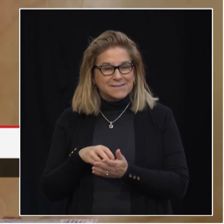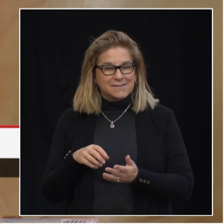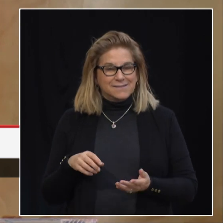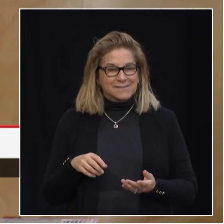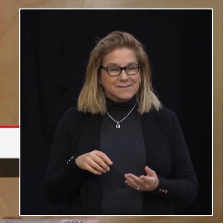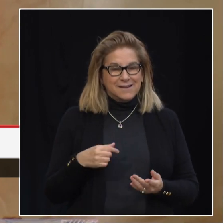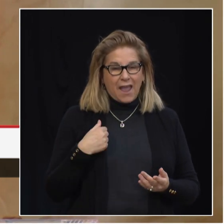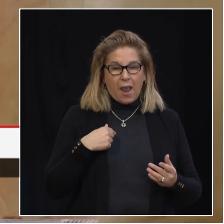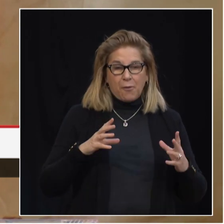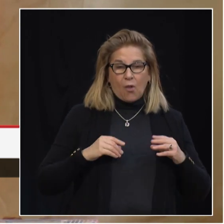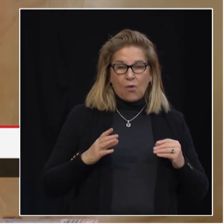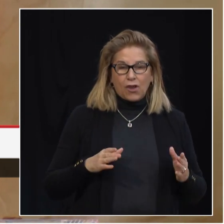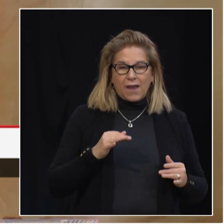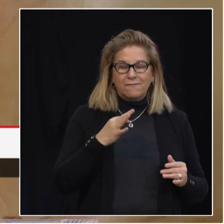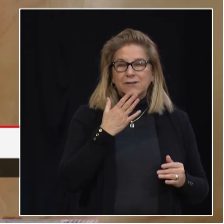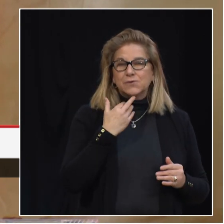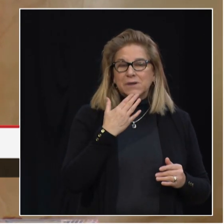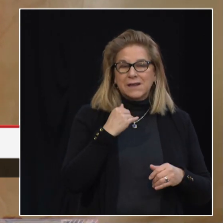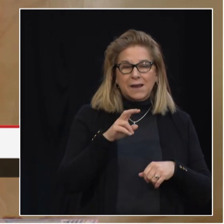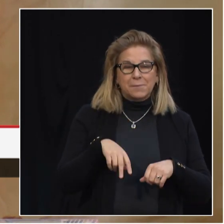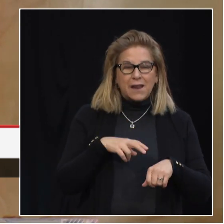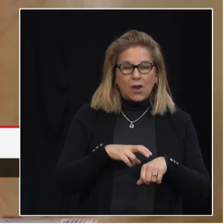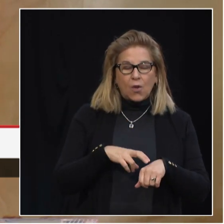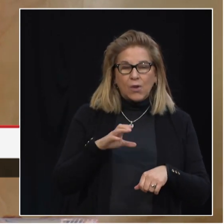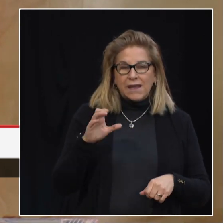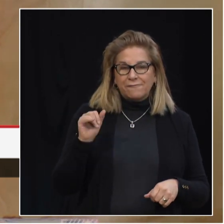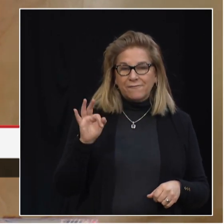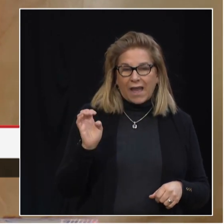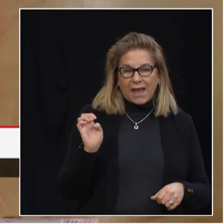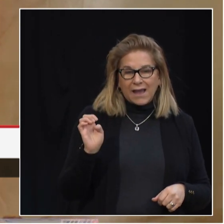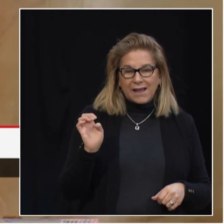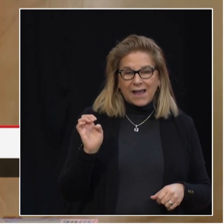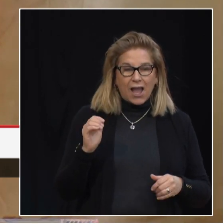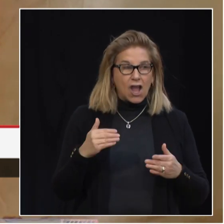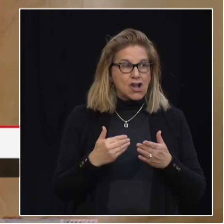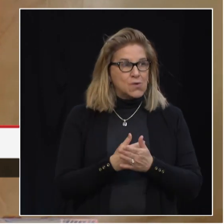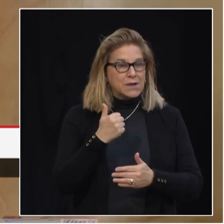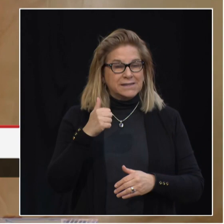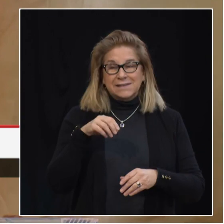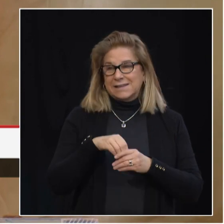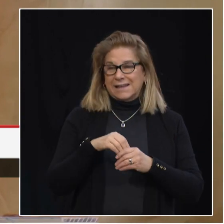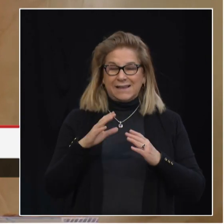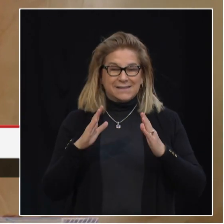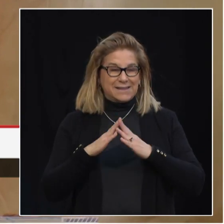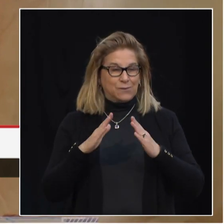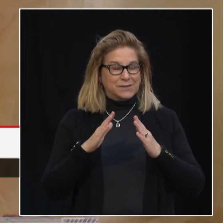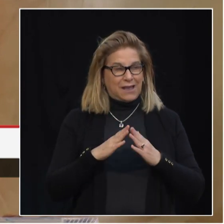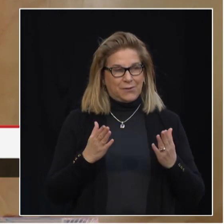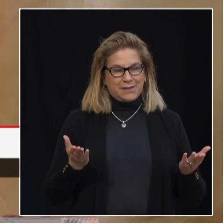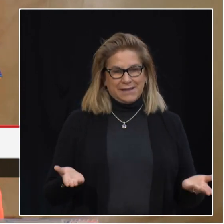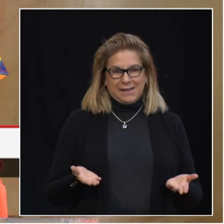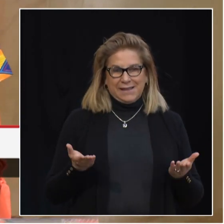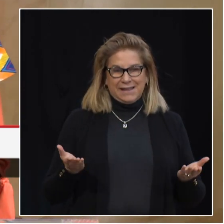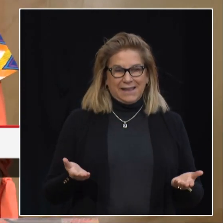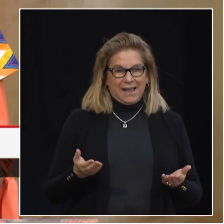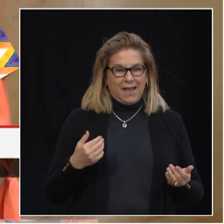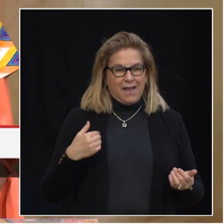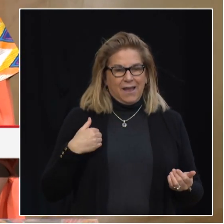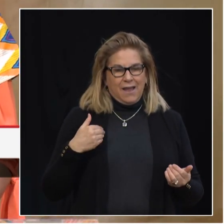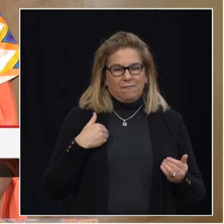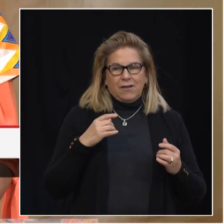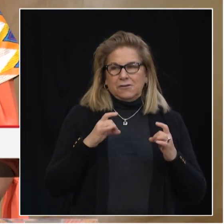newest downtown retail bakery. The products that are found in Starbucks, and Wegmans, in Nordstrom,